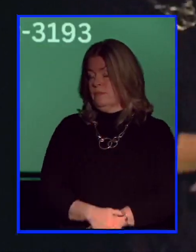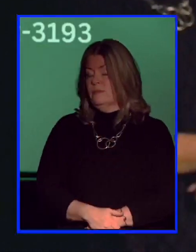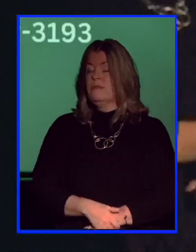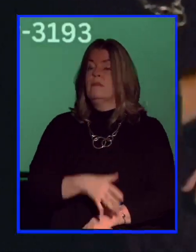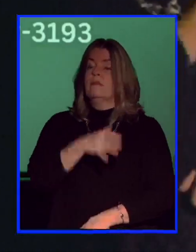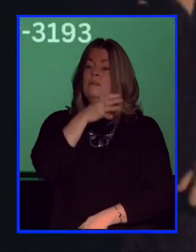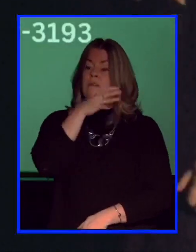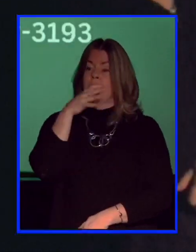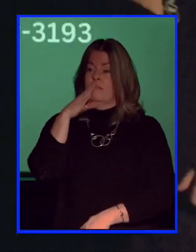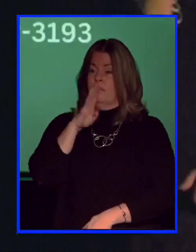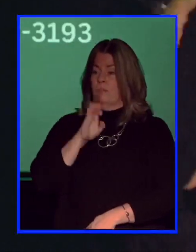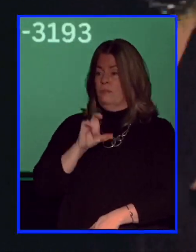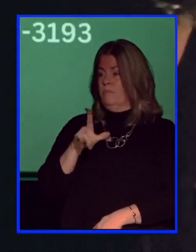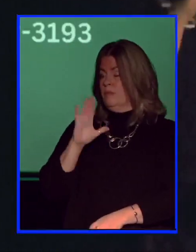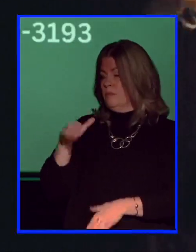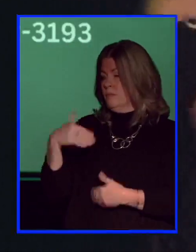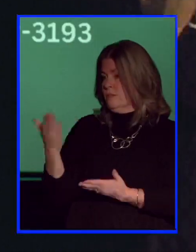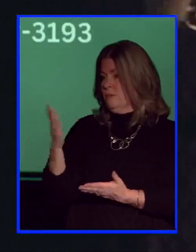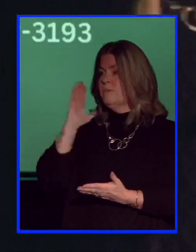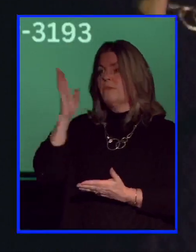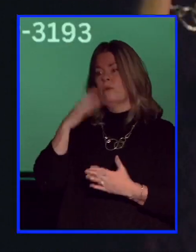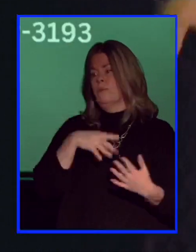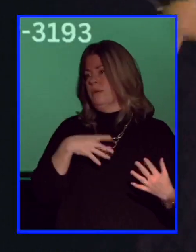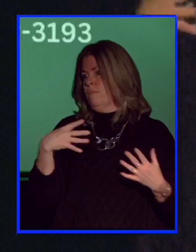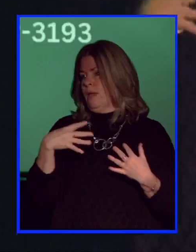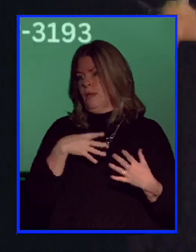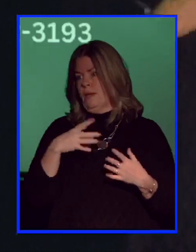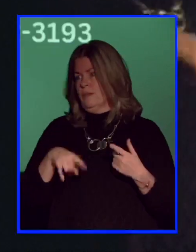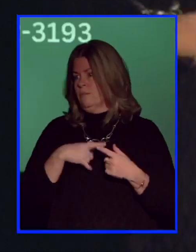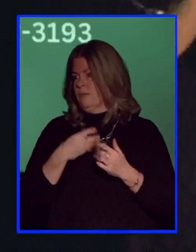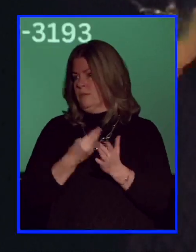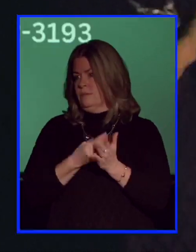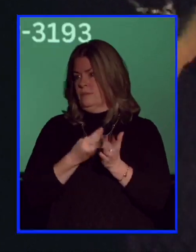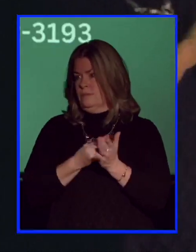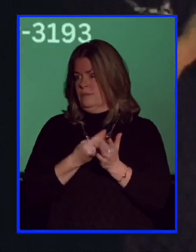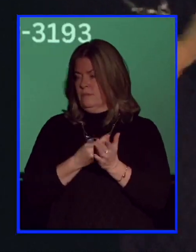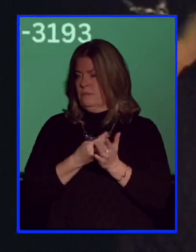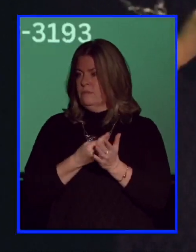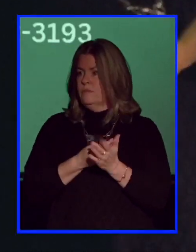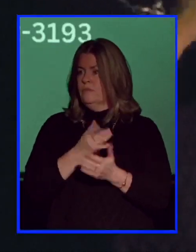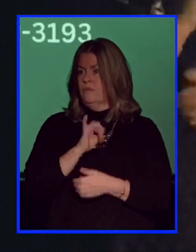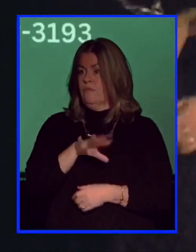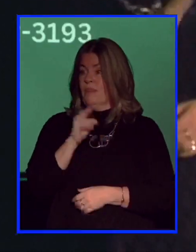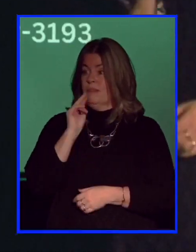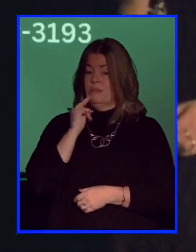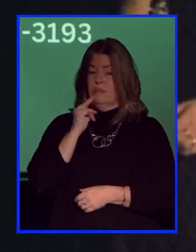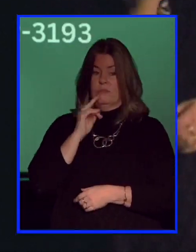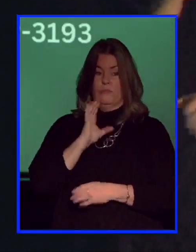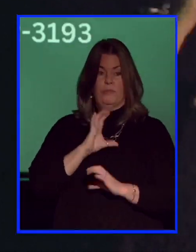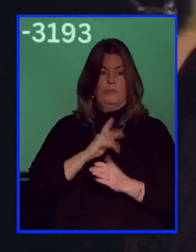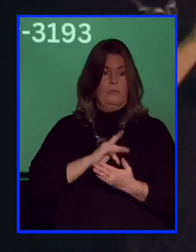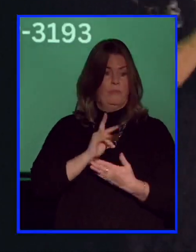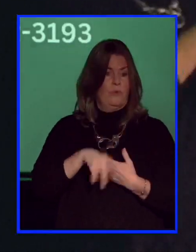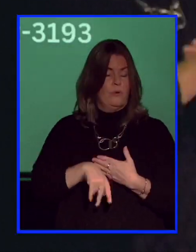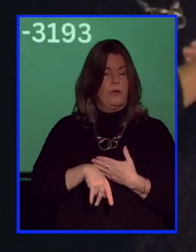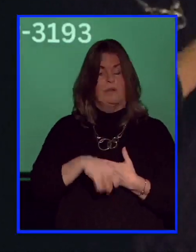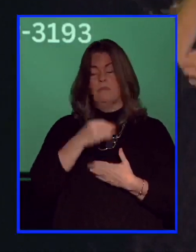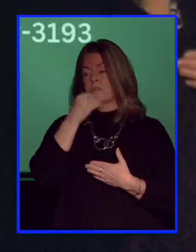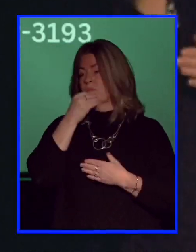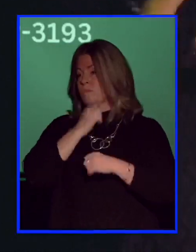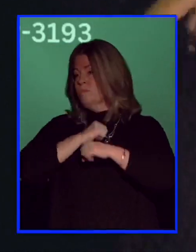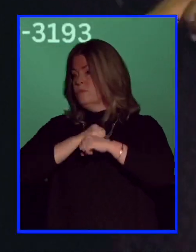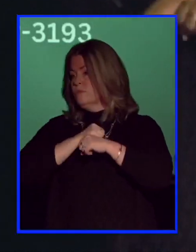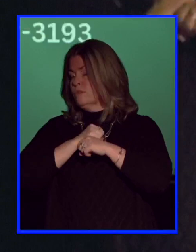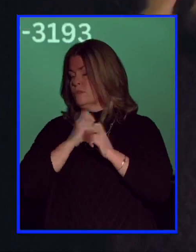Bill's coming up, so there's going to be a battle about what the funding is for these nutrition programs and food security programs.